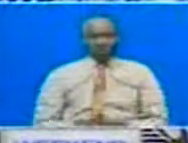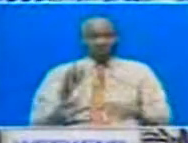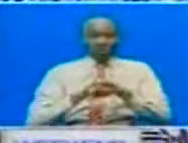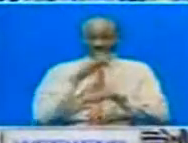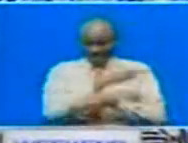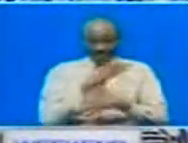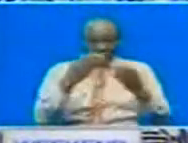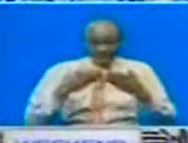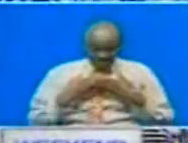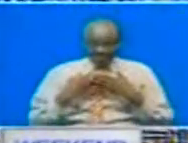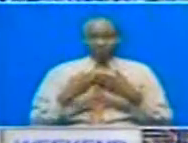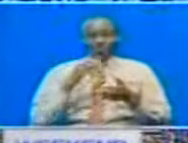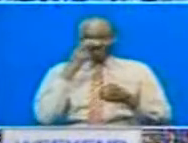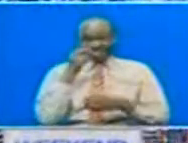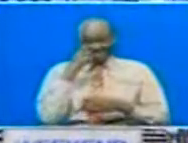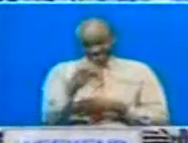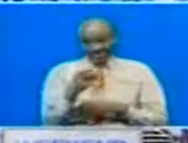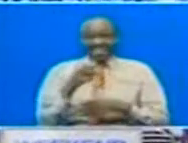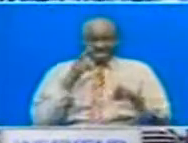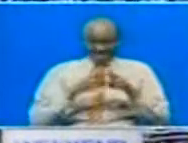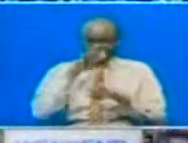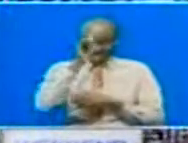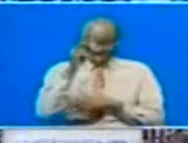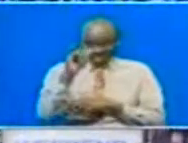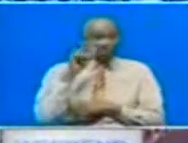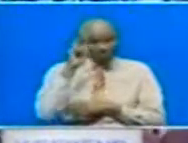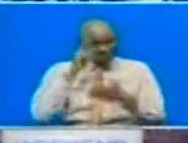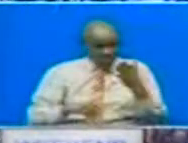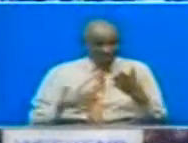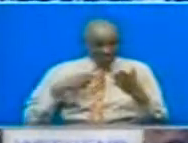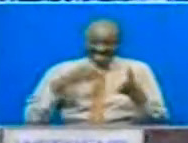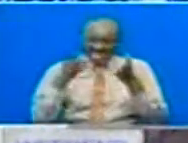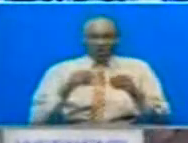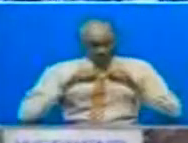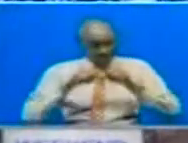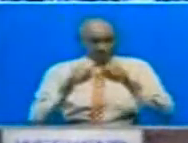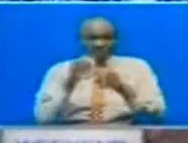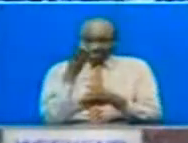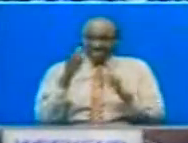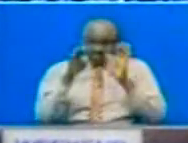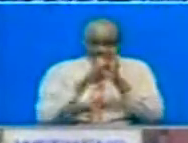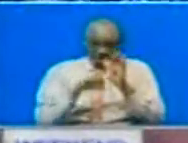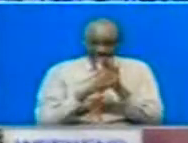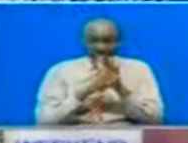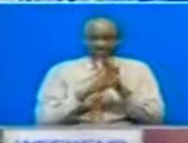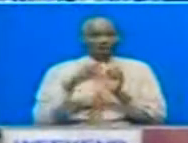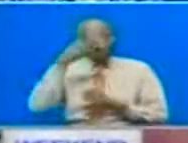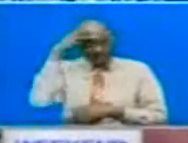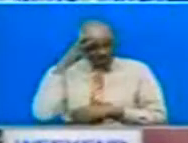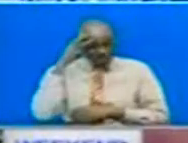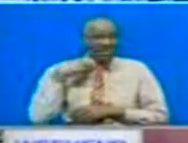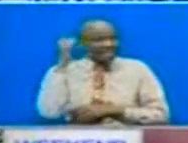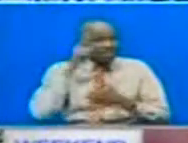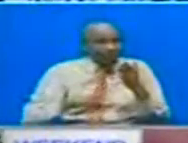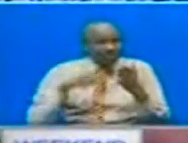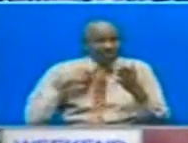And welcome to Mock the Week. My name is Jerry Mutura, and as you can see, I am still sitting in for Wilson Boro, who I now understand